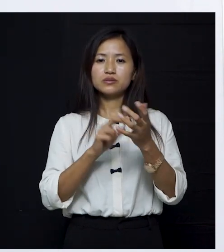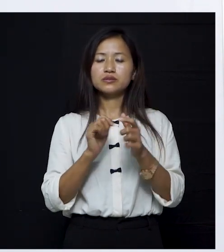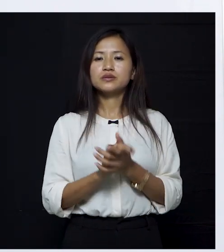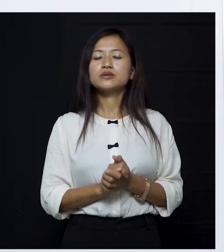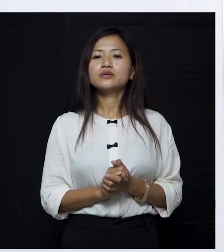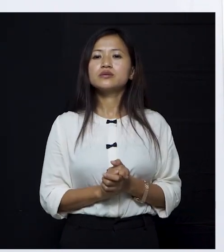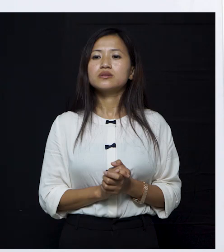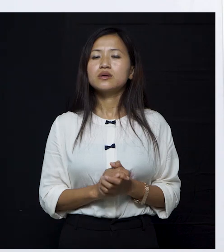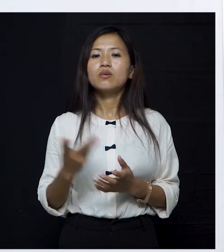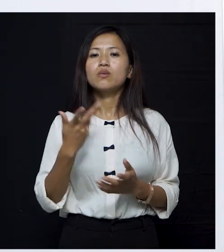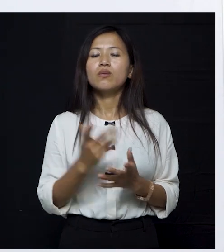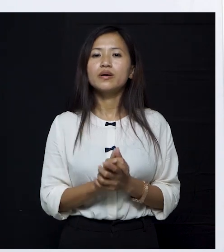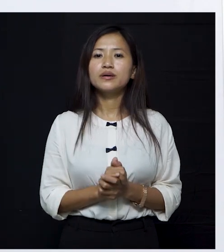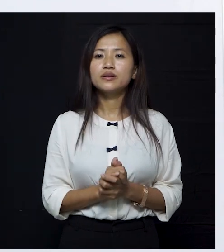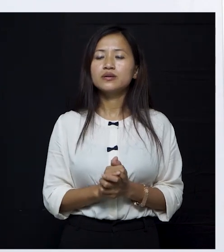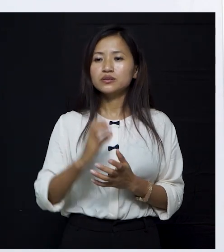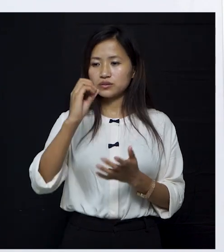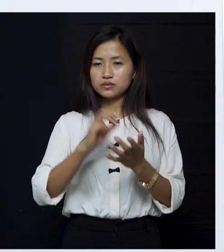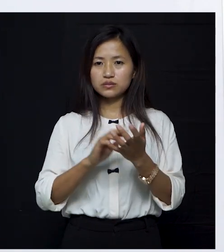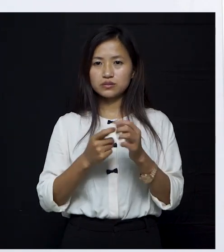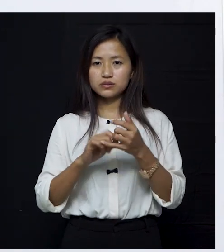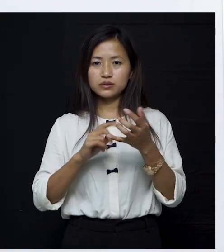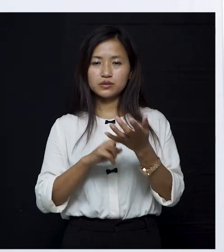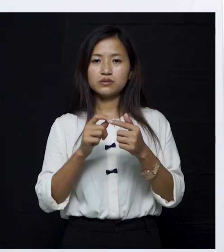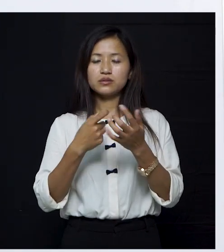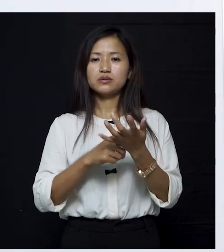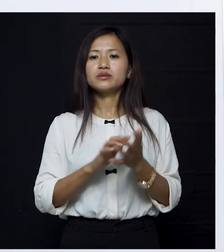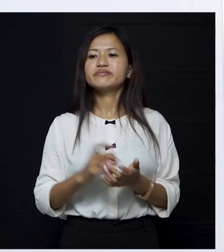we have also discussed why consumer awareness is